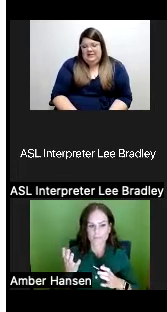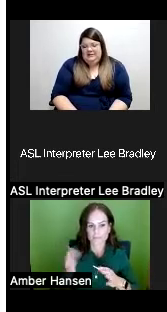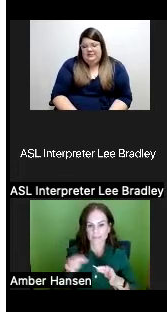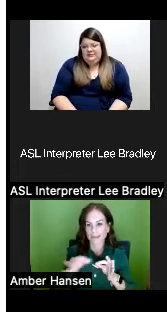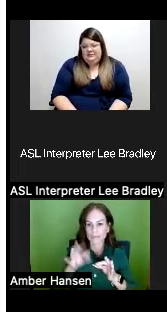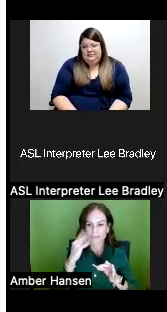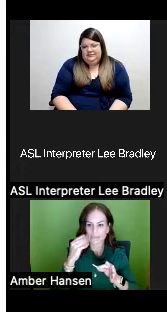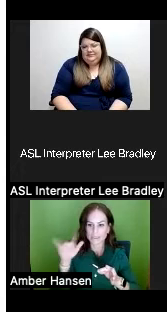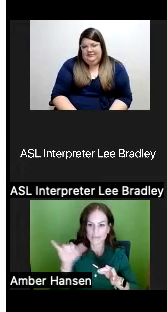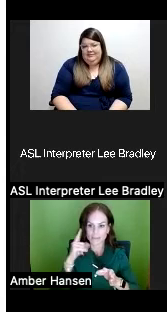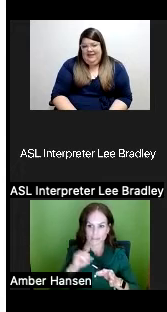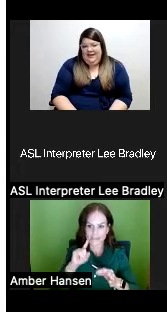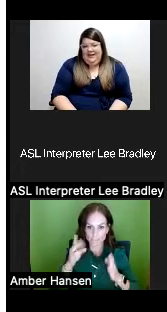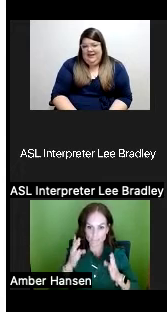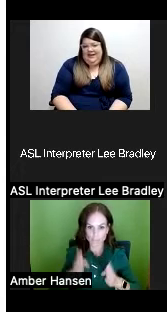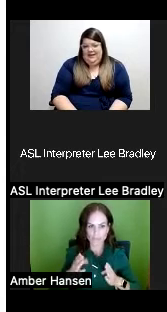idea